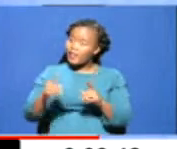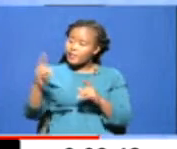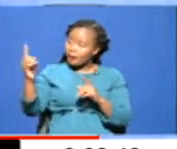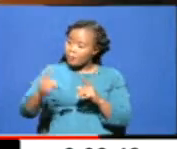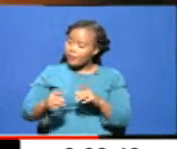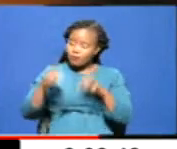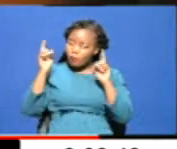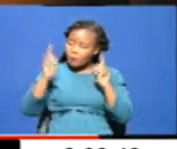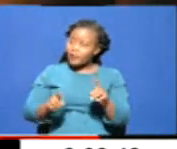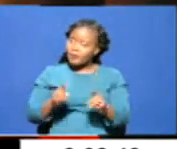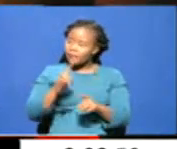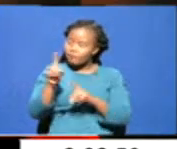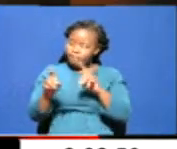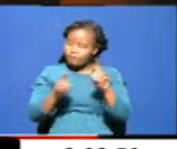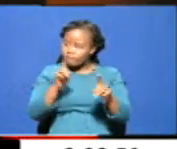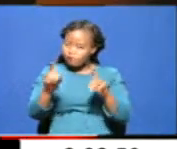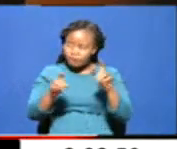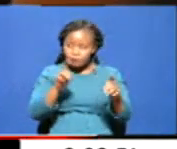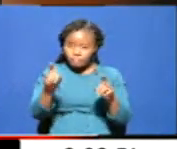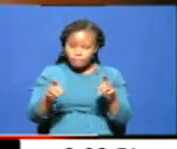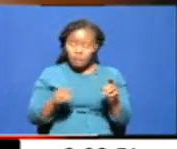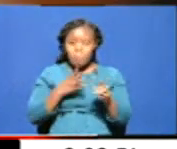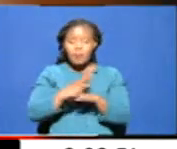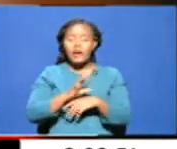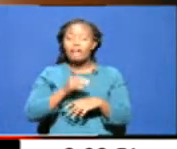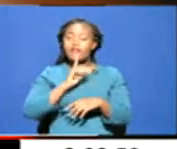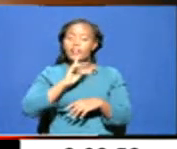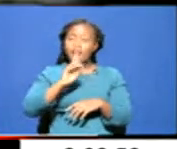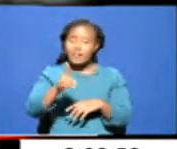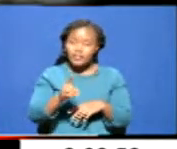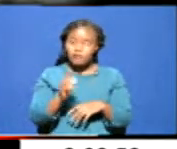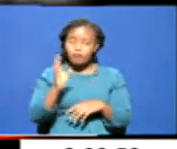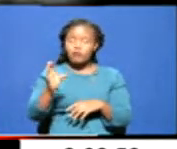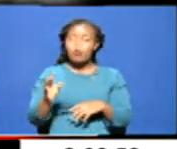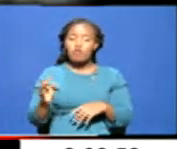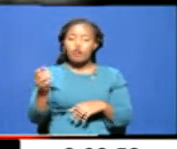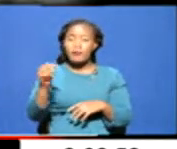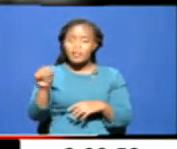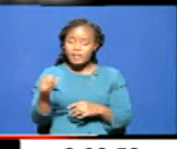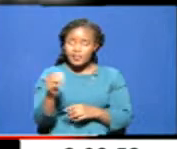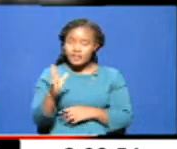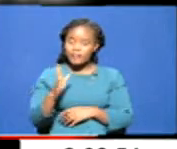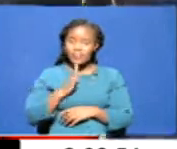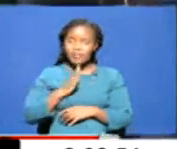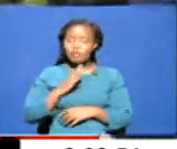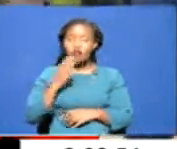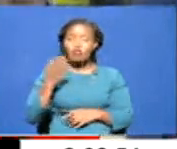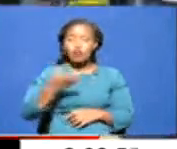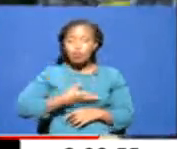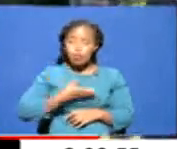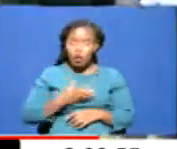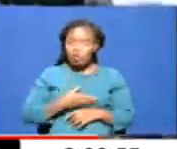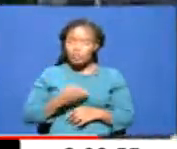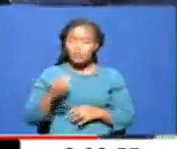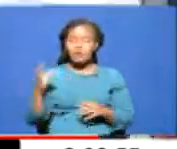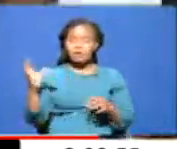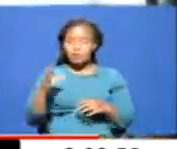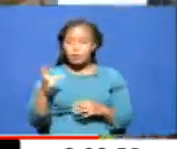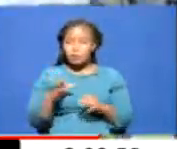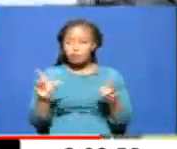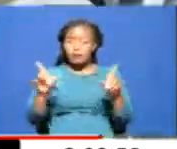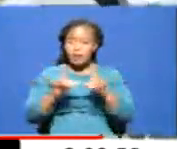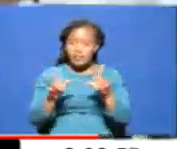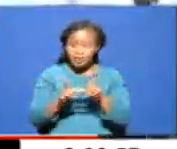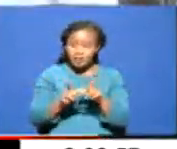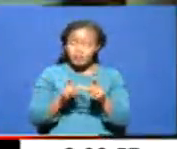vetting. This follows a directive by Cabinet Secretary Interior to all licensed civilian firearms certificate holders to